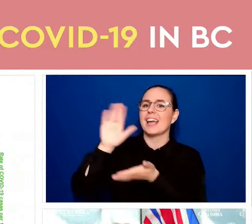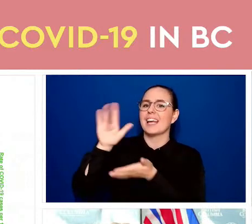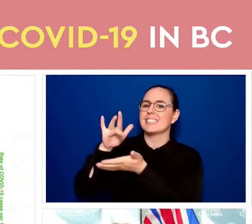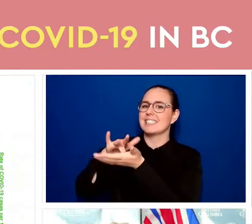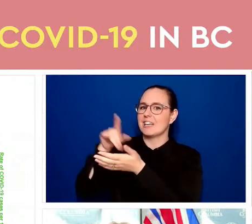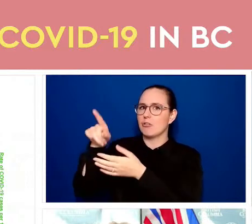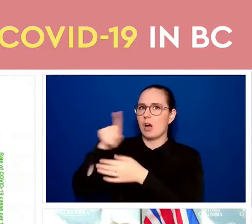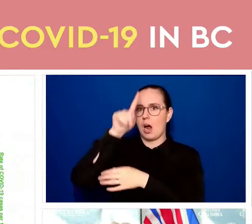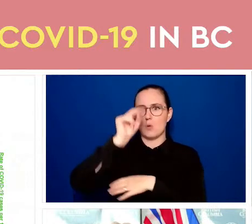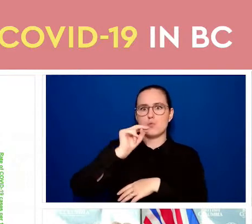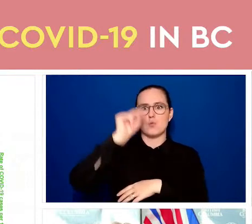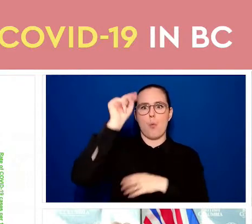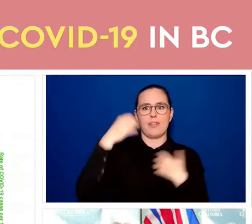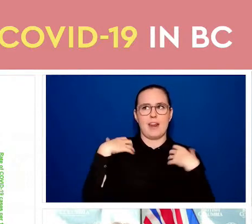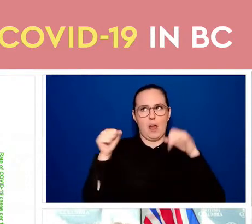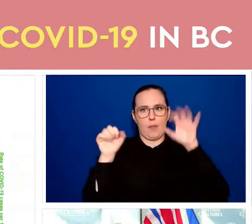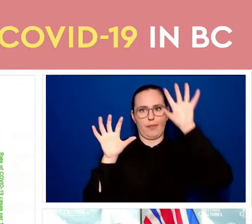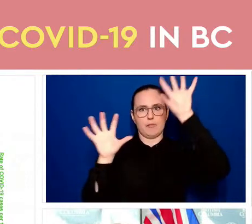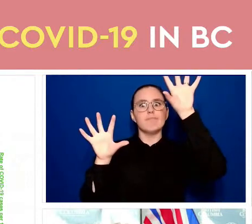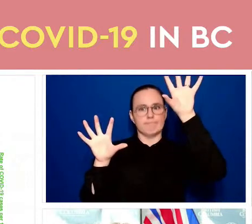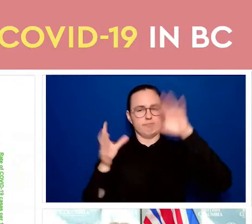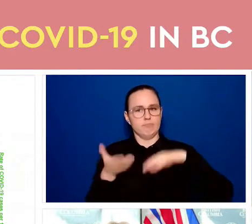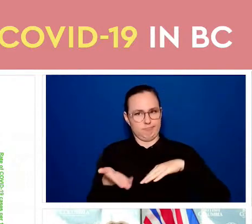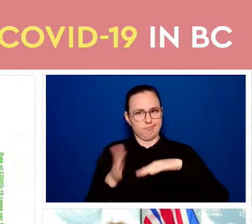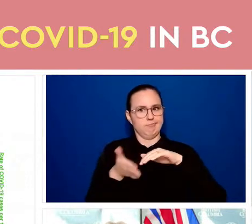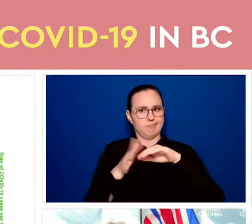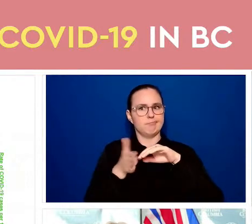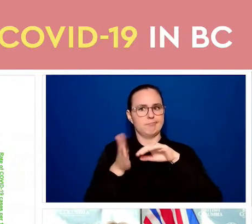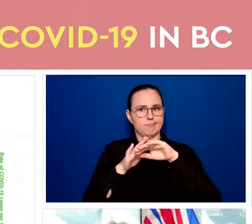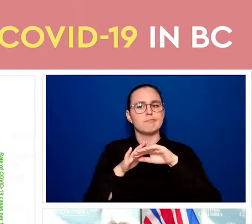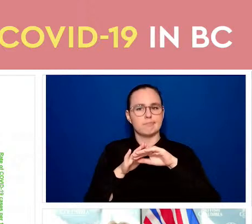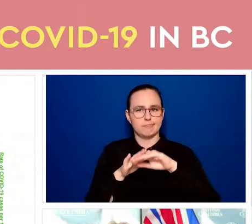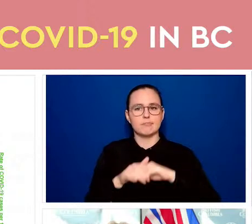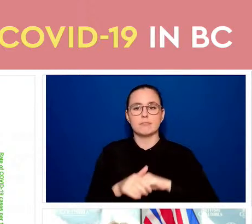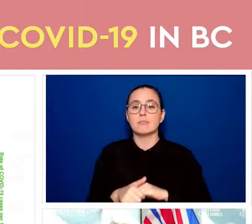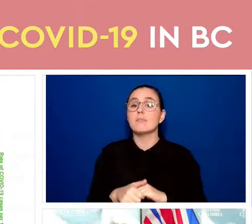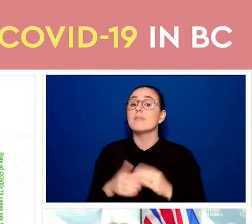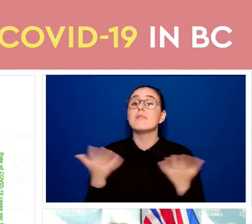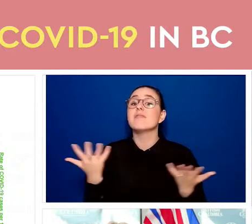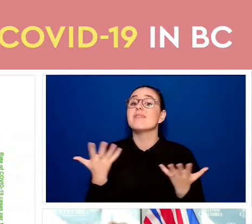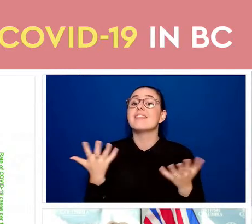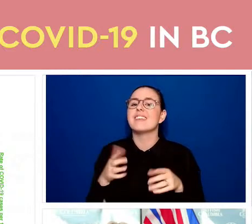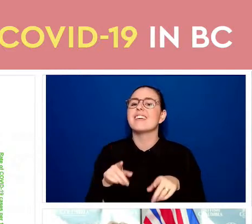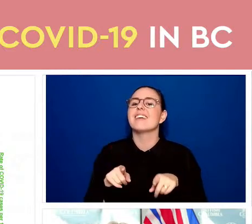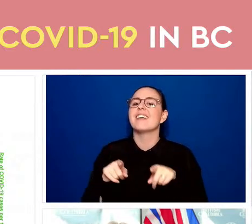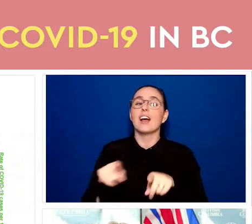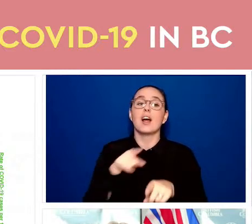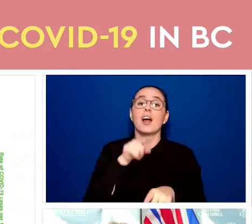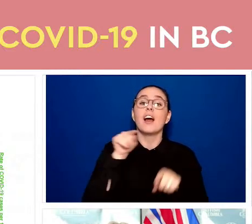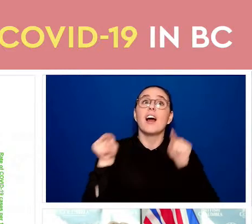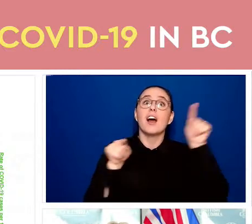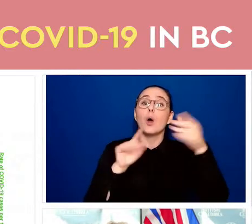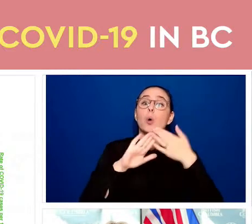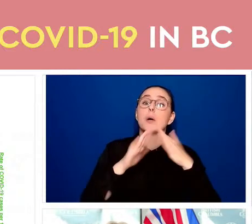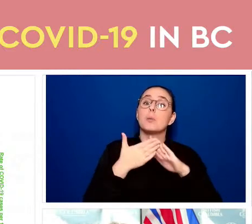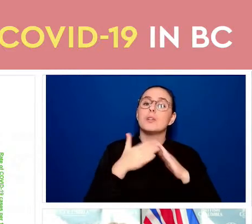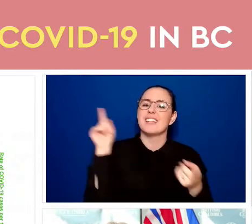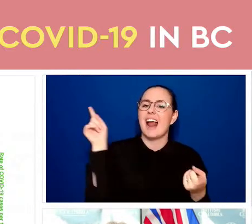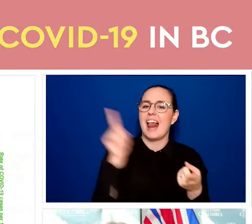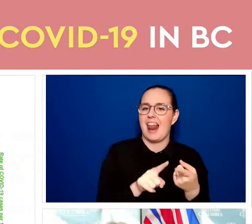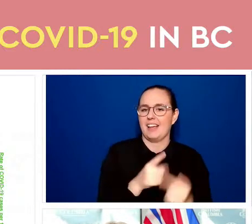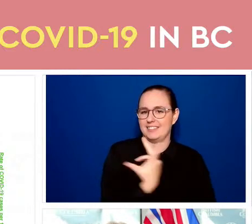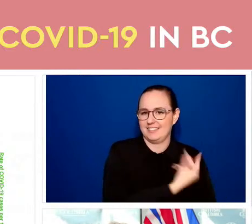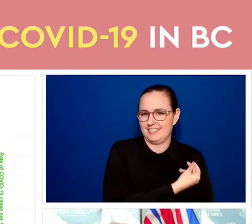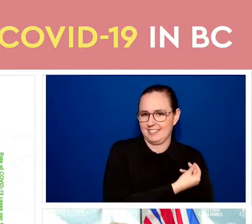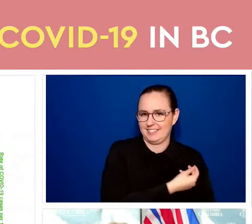And this reflects the vaccination rates in those communities and the fact that we're seeing transmission of the virus in those communities. And that,